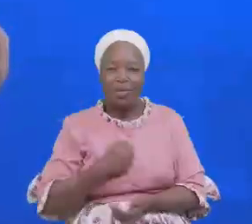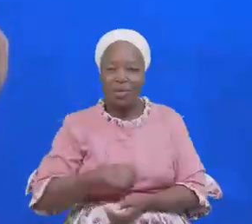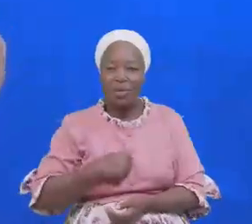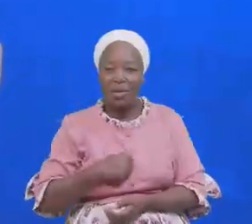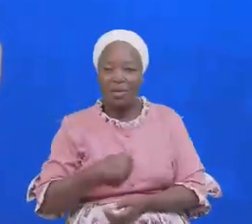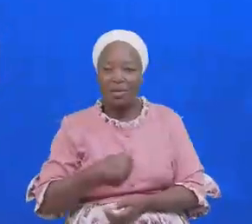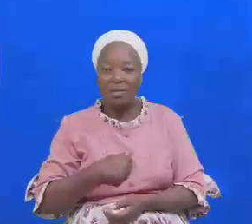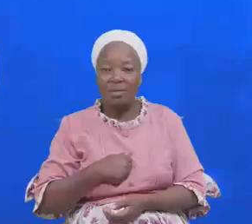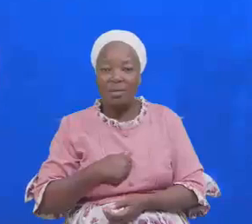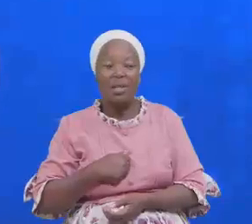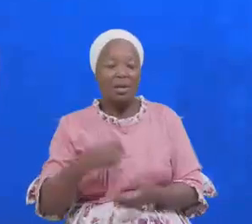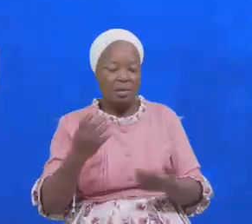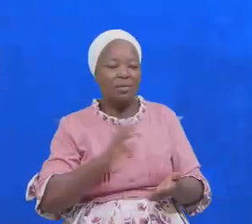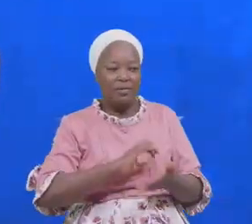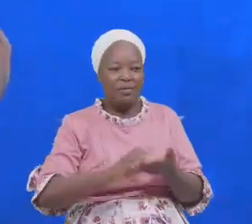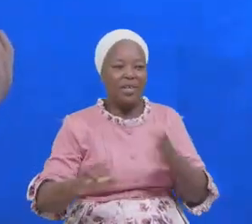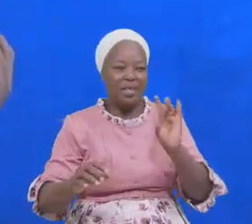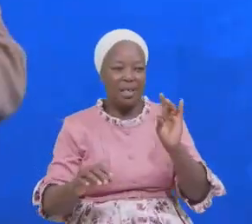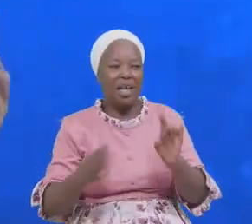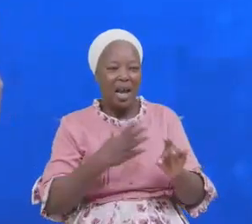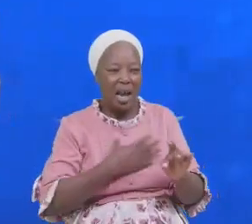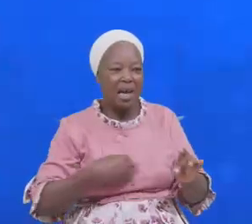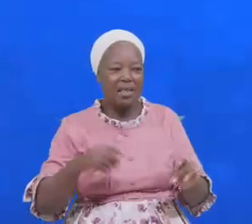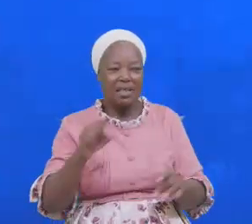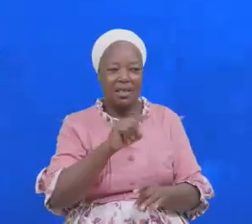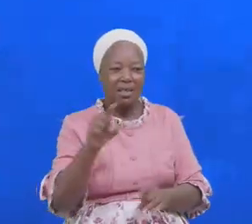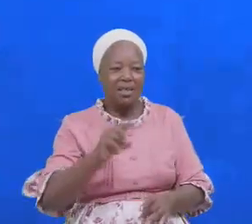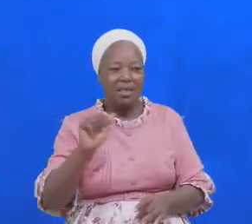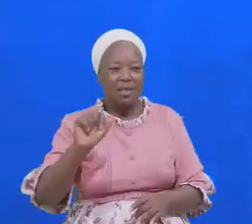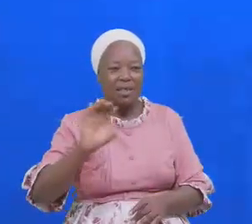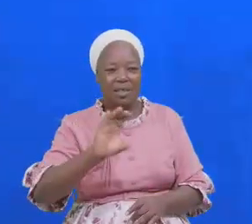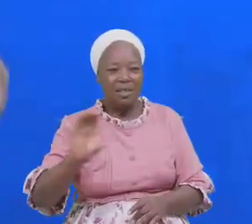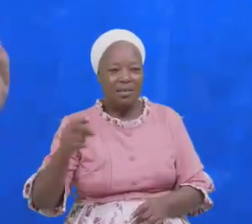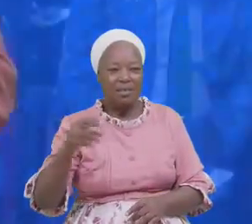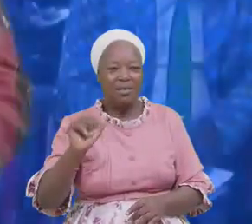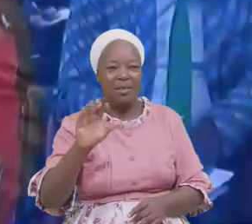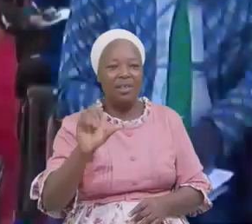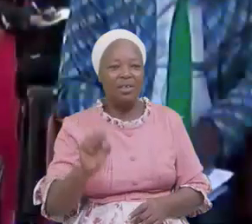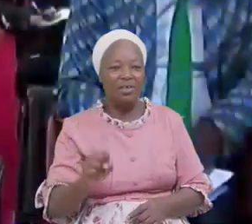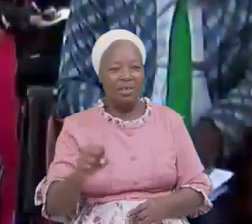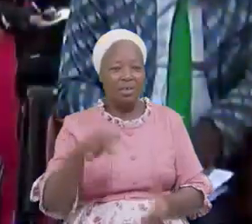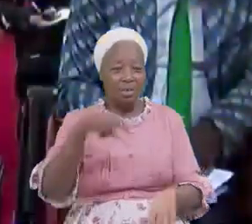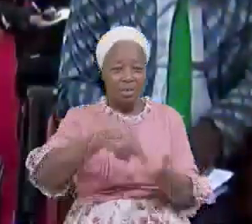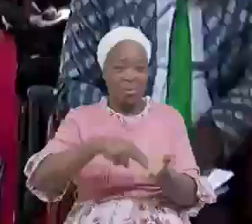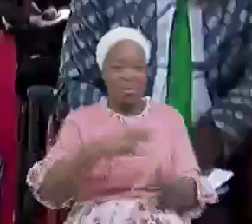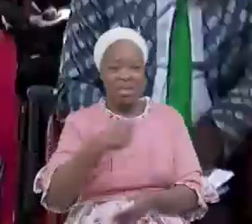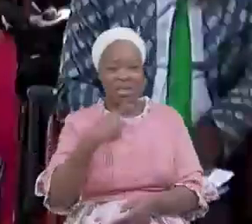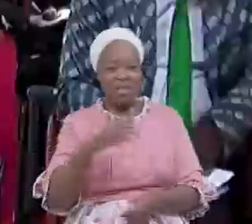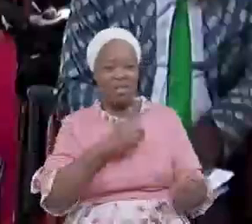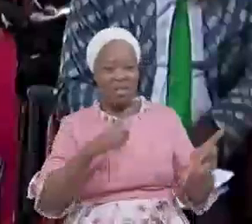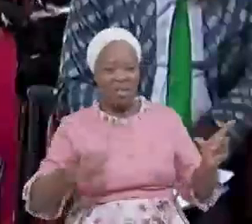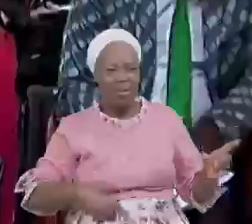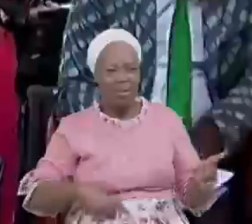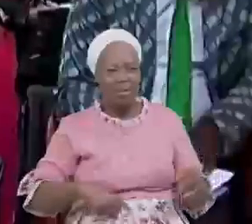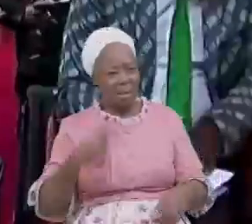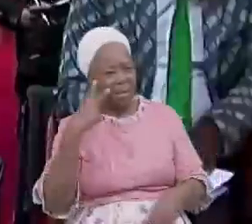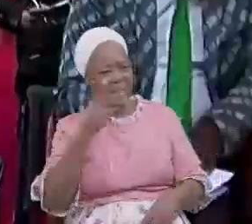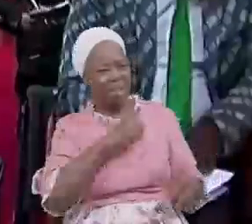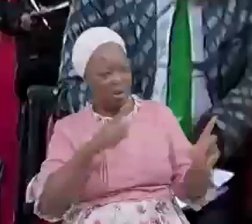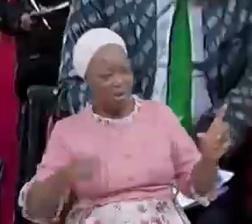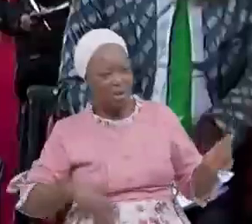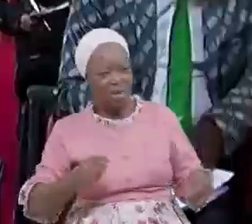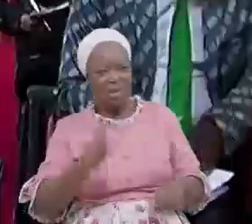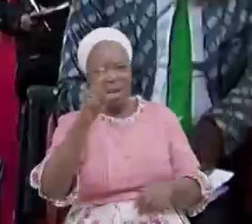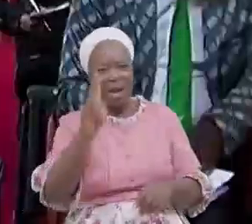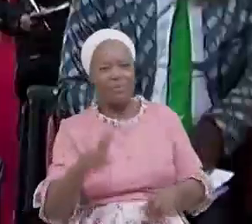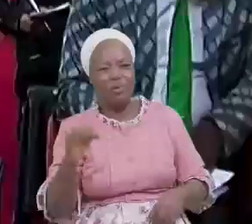and Zacchaeus stood and said unto the Lord, behold, Lord, the half of my